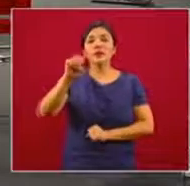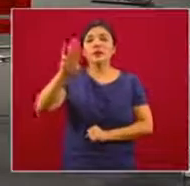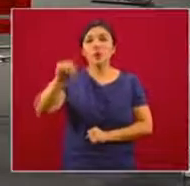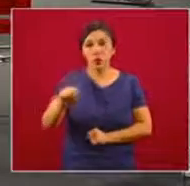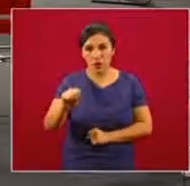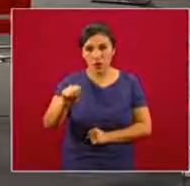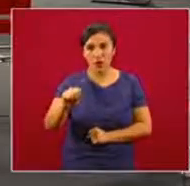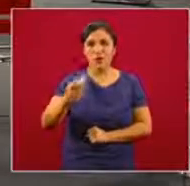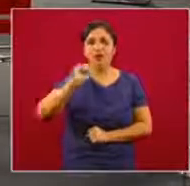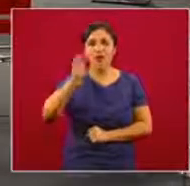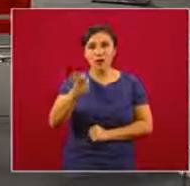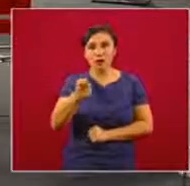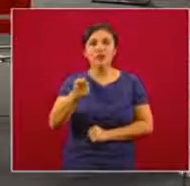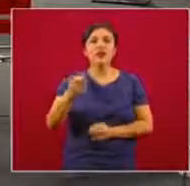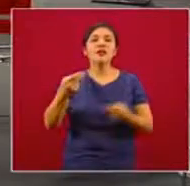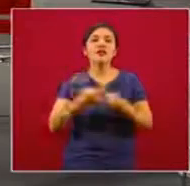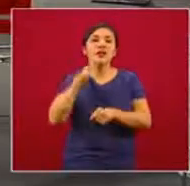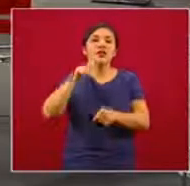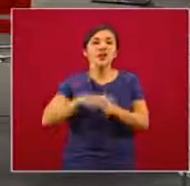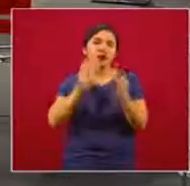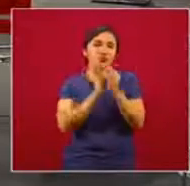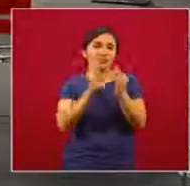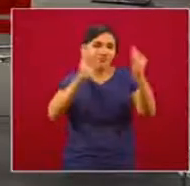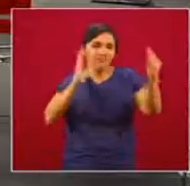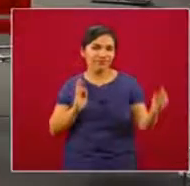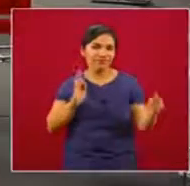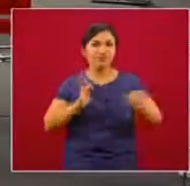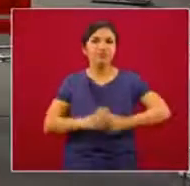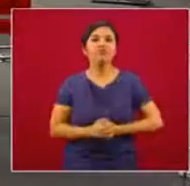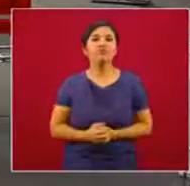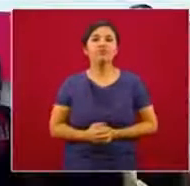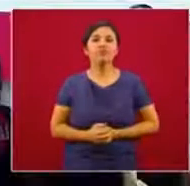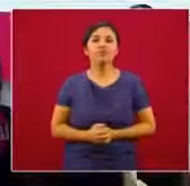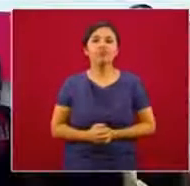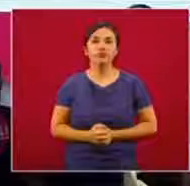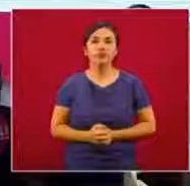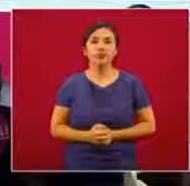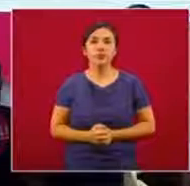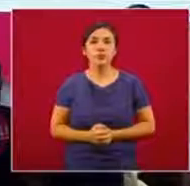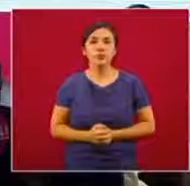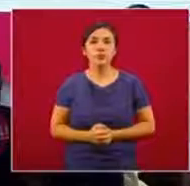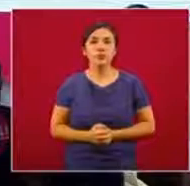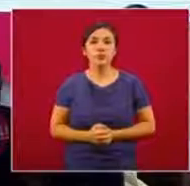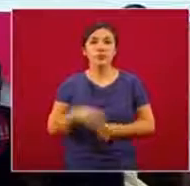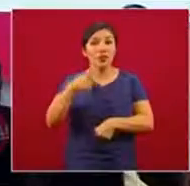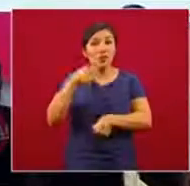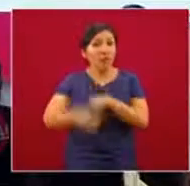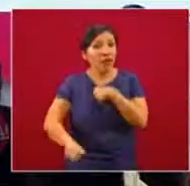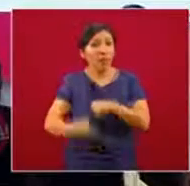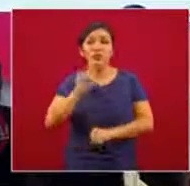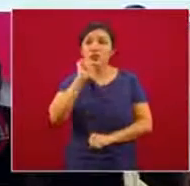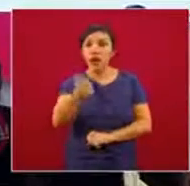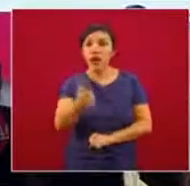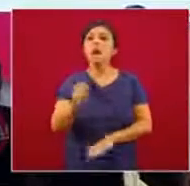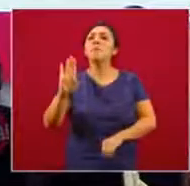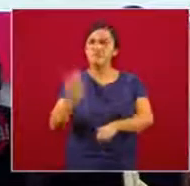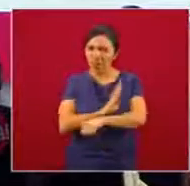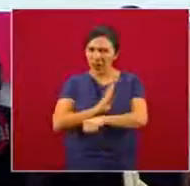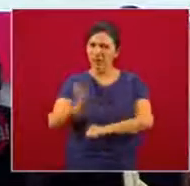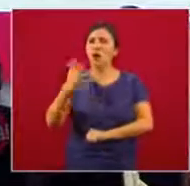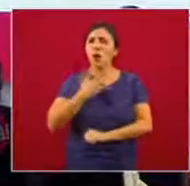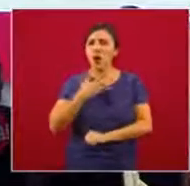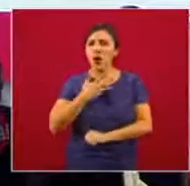Okay, so this is day 69 of the national campaign of Safe Distance. No